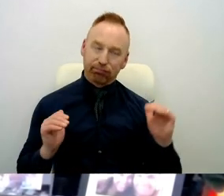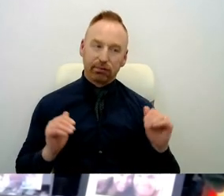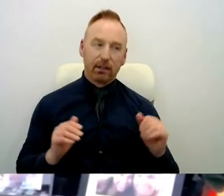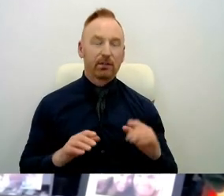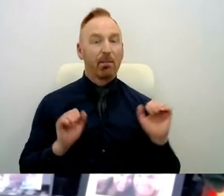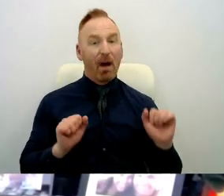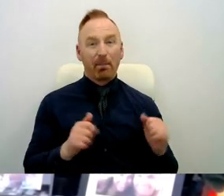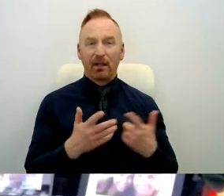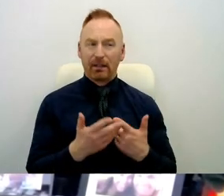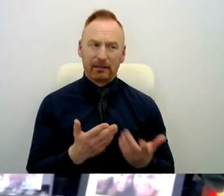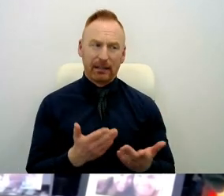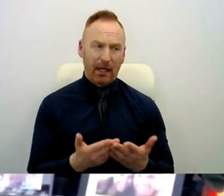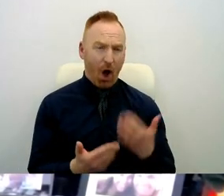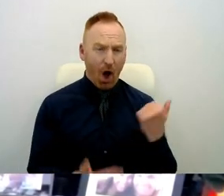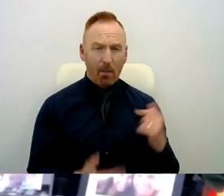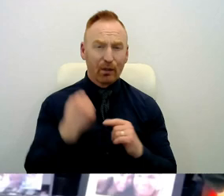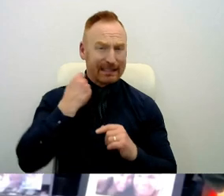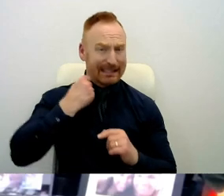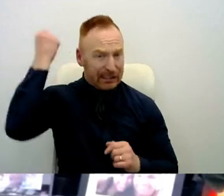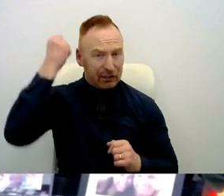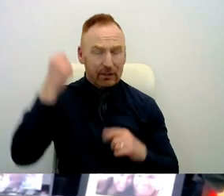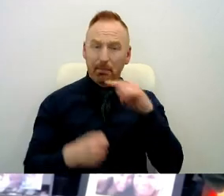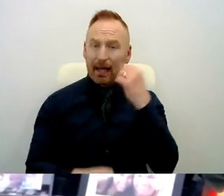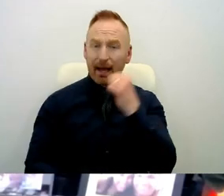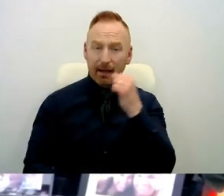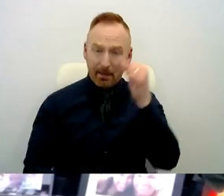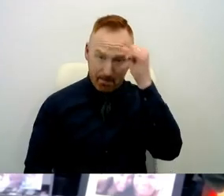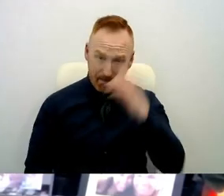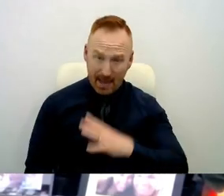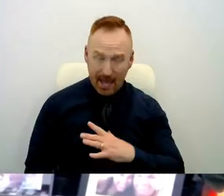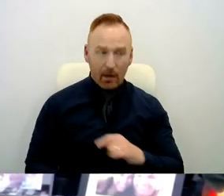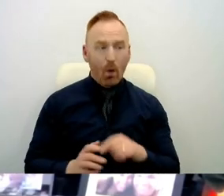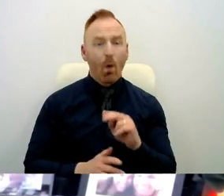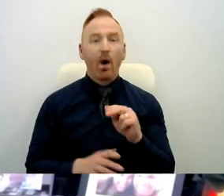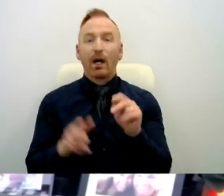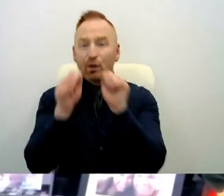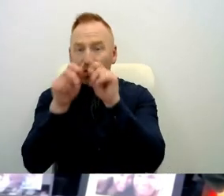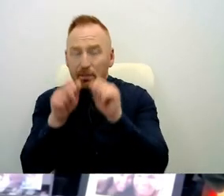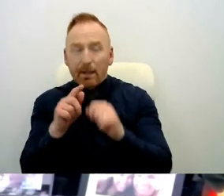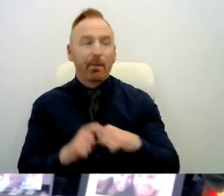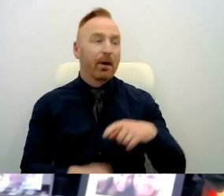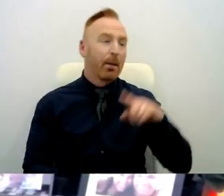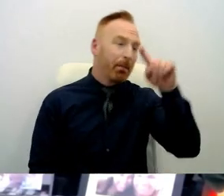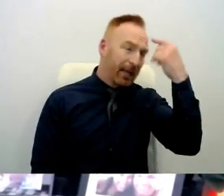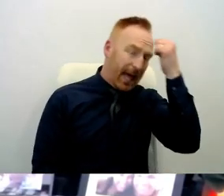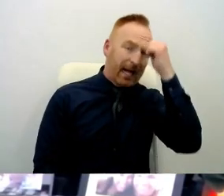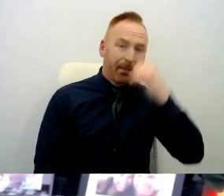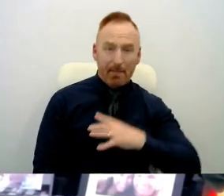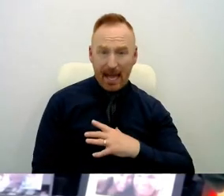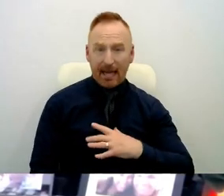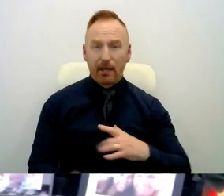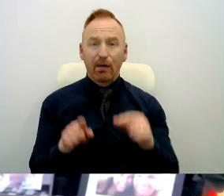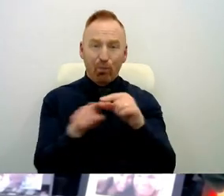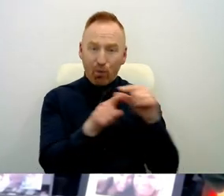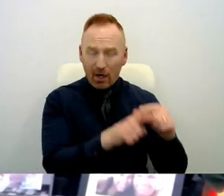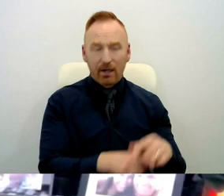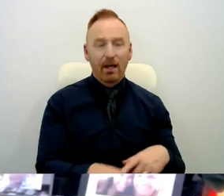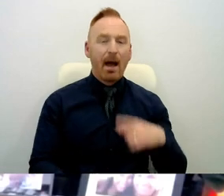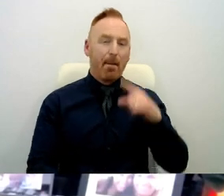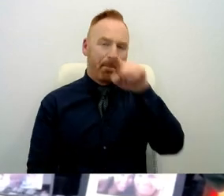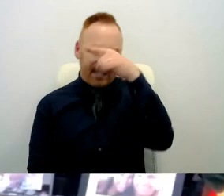of near lynching of Black men. Newspapers would link Black men to danger and crime using terms such as Black rapist